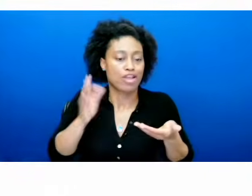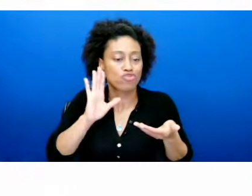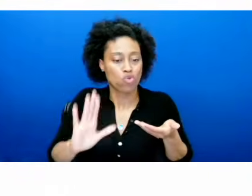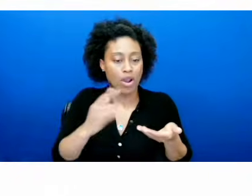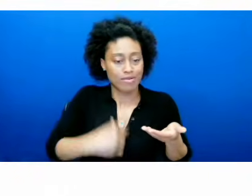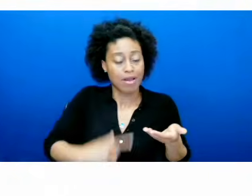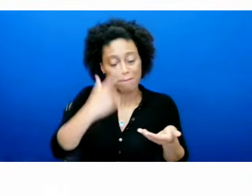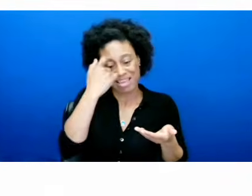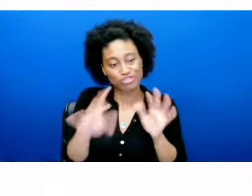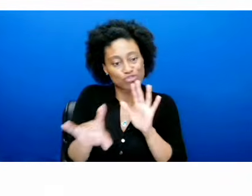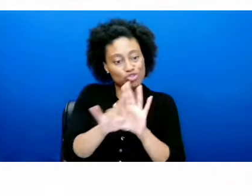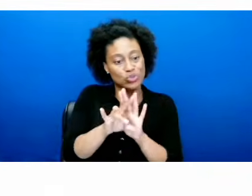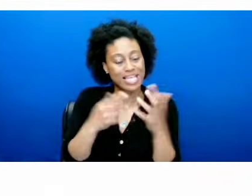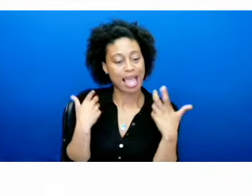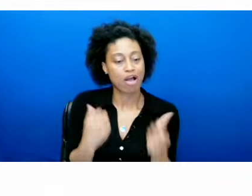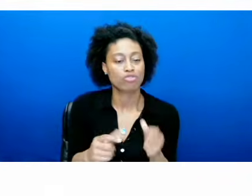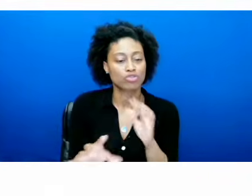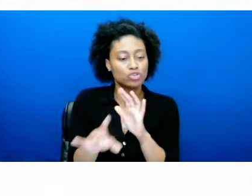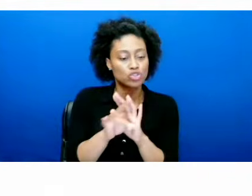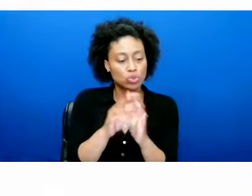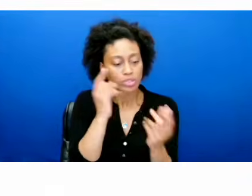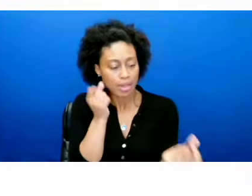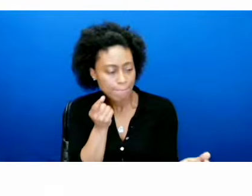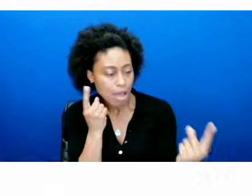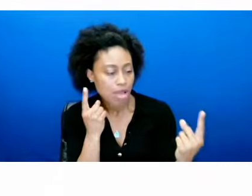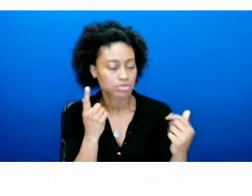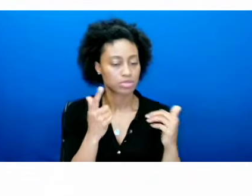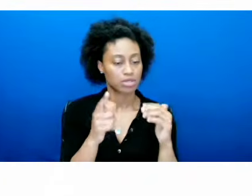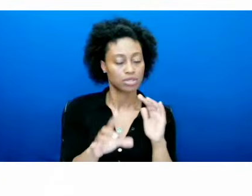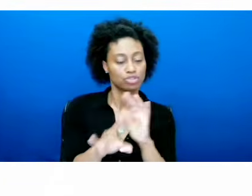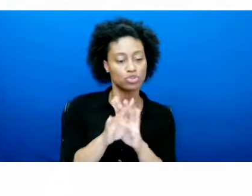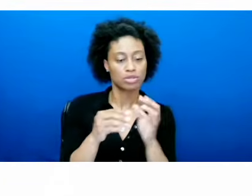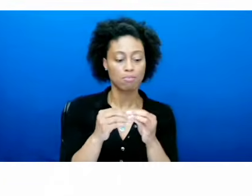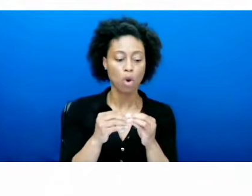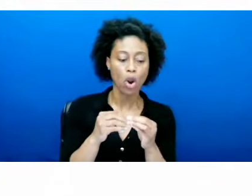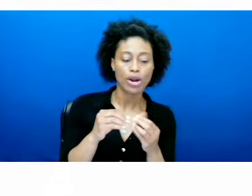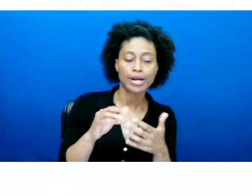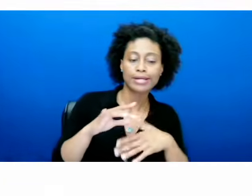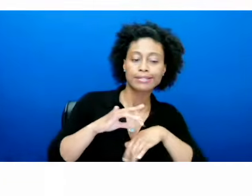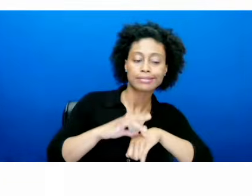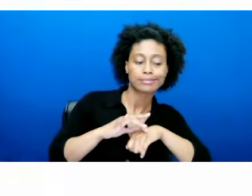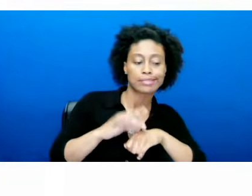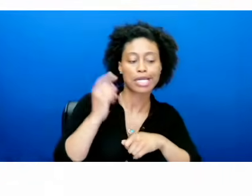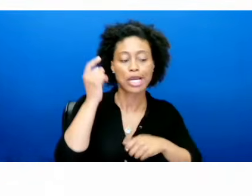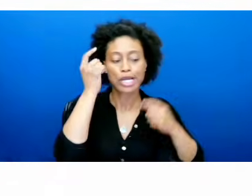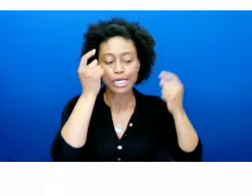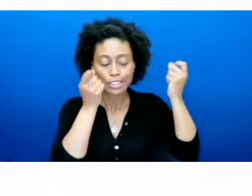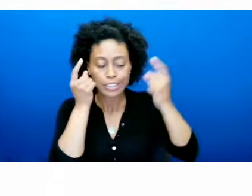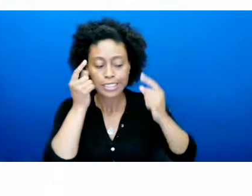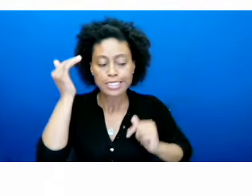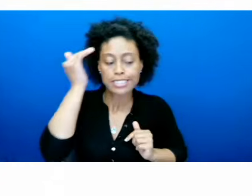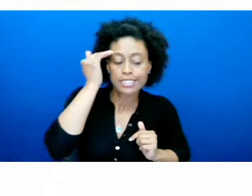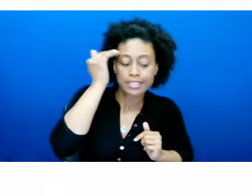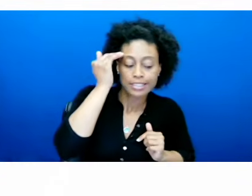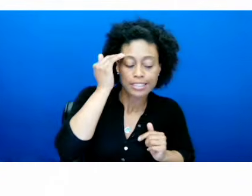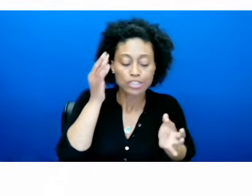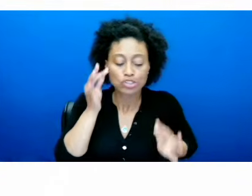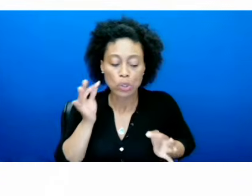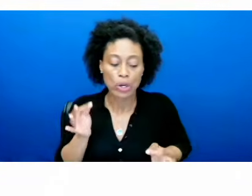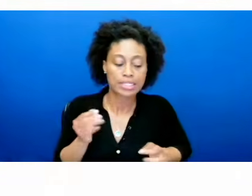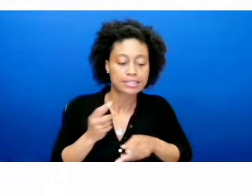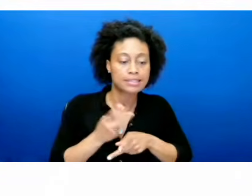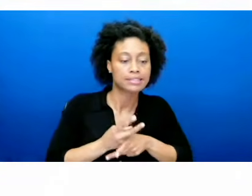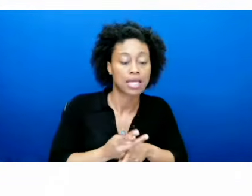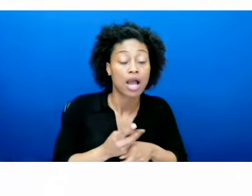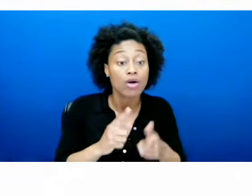choosing compassion, and we are choosing more eco-conscious choices that really say that we want to invest